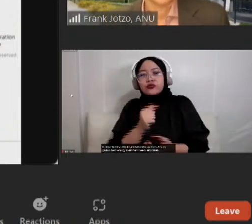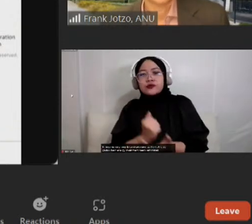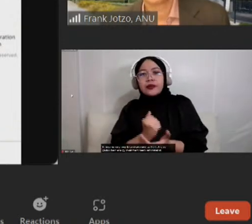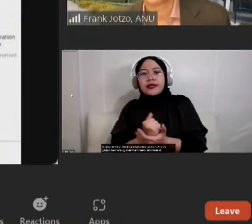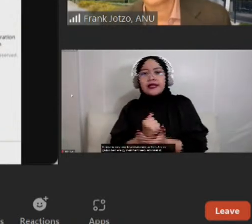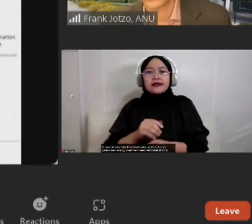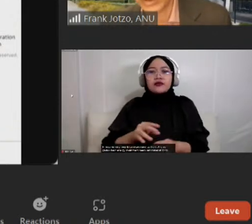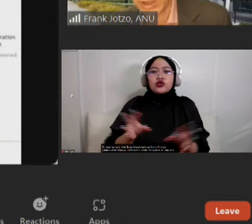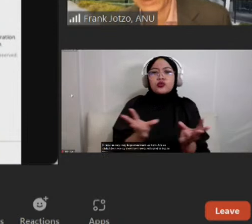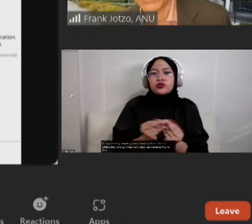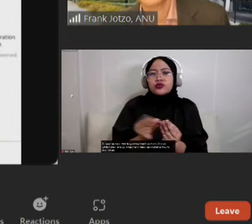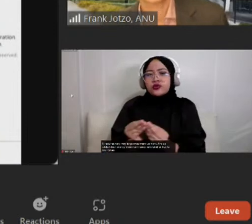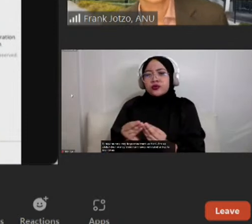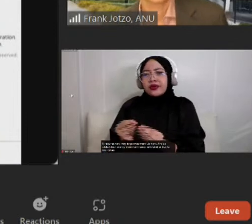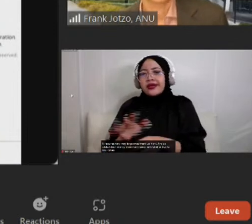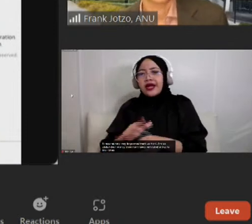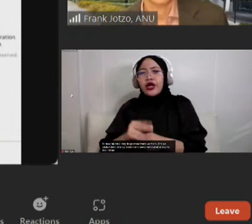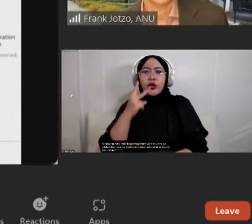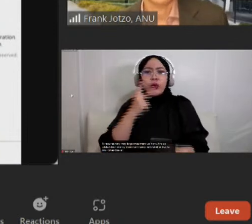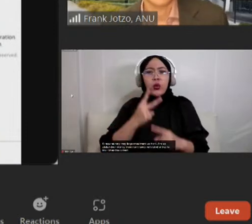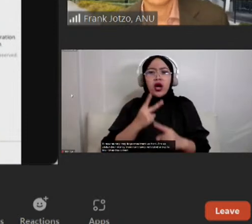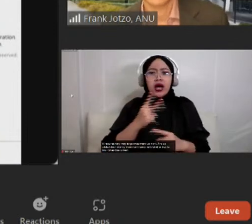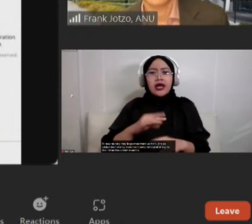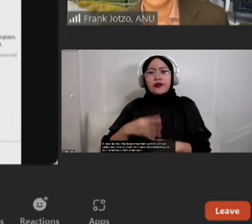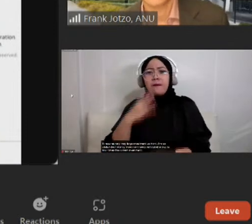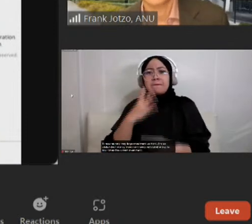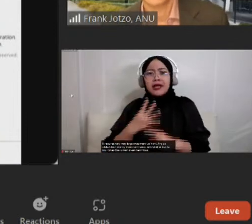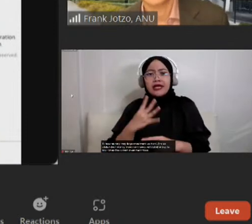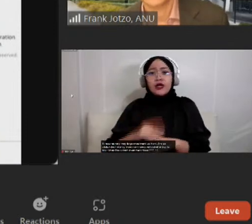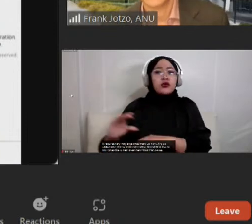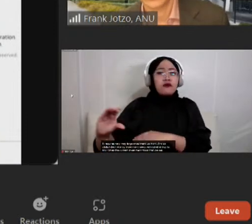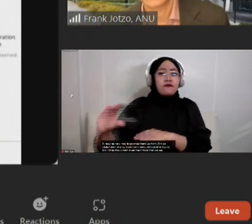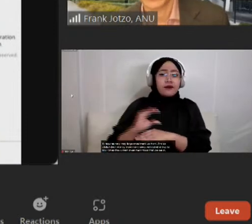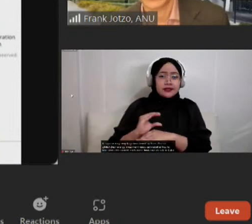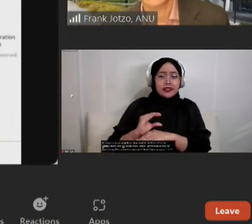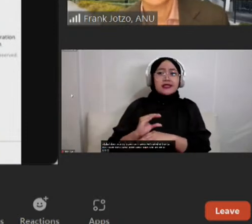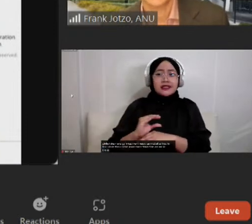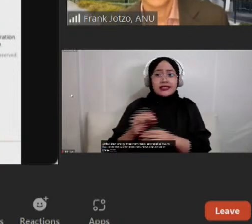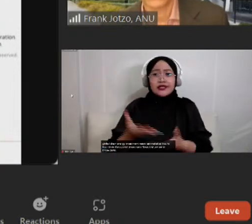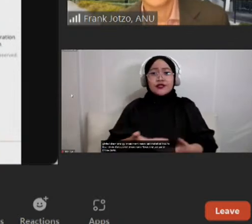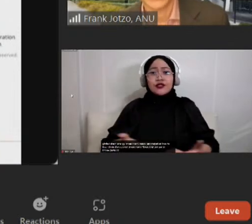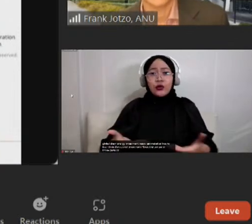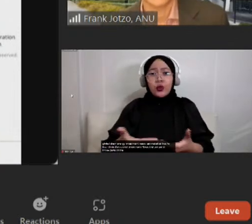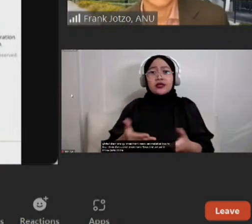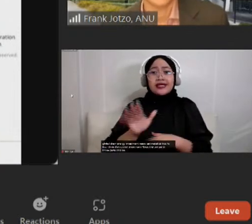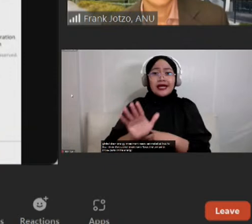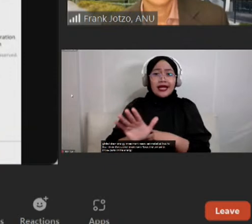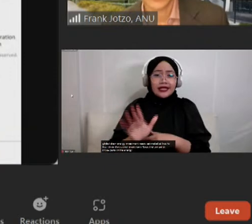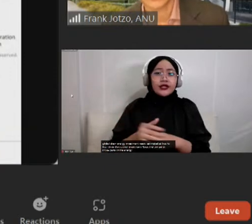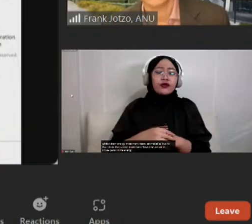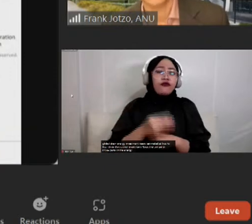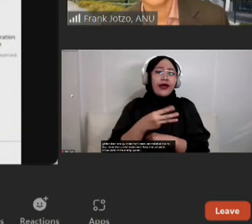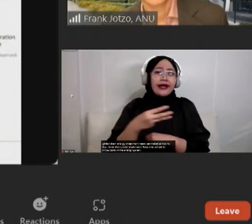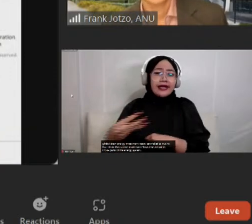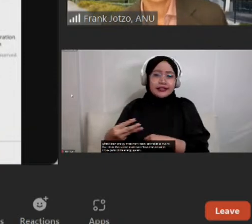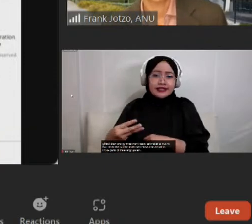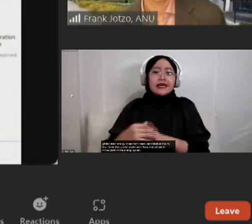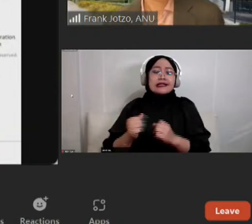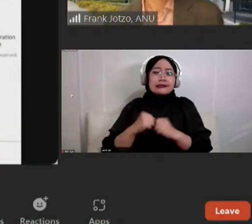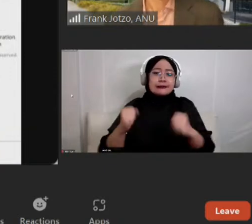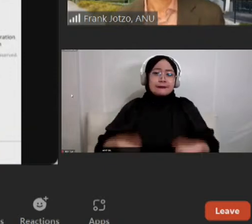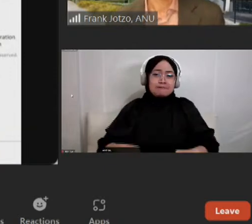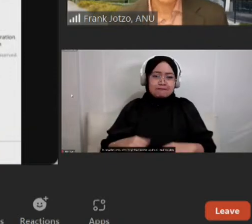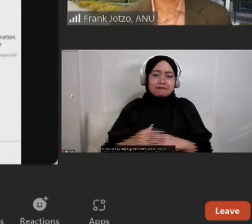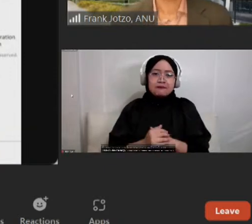estimated at 2 to 4 times the current investment flows that we see in those parts of the energy system. And